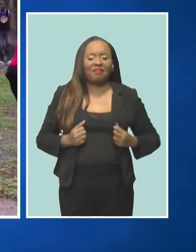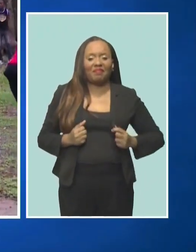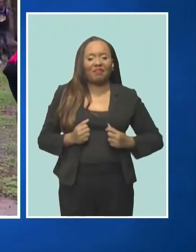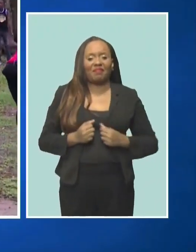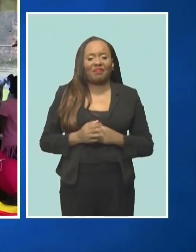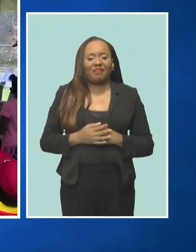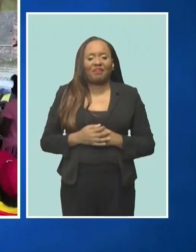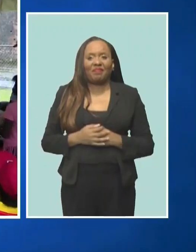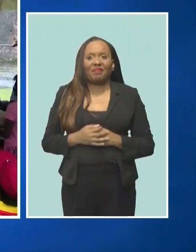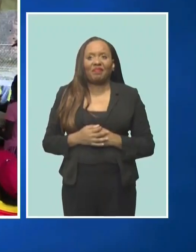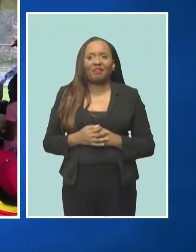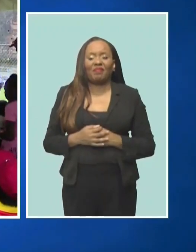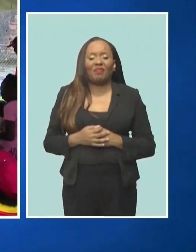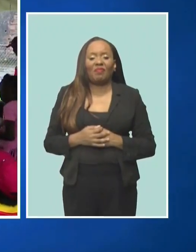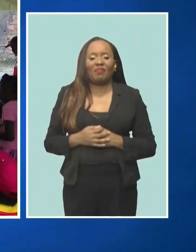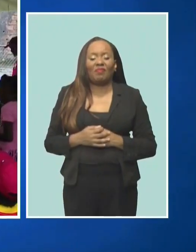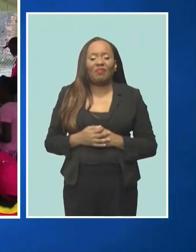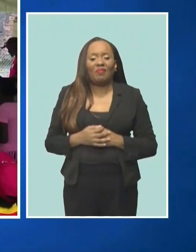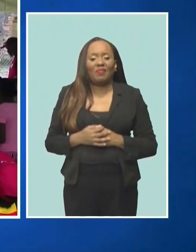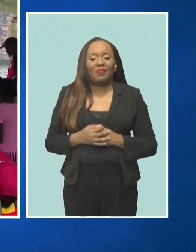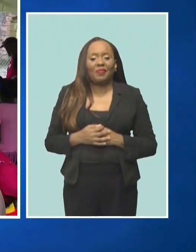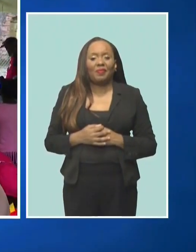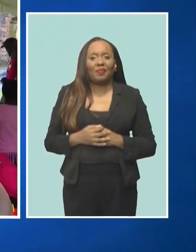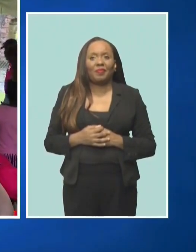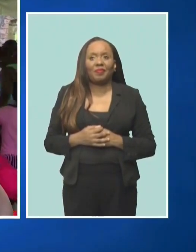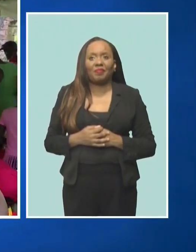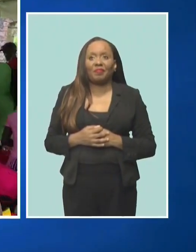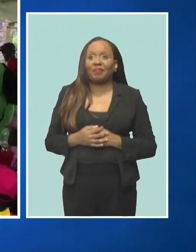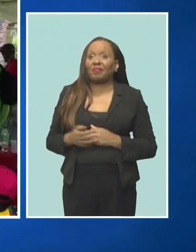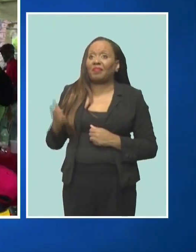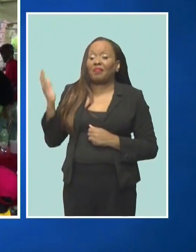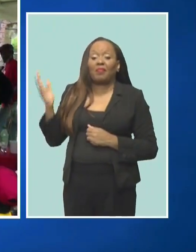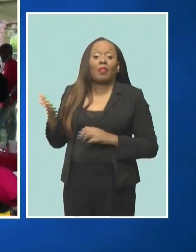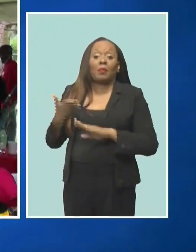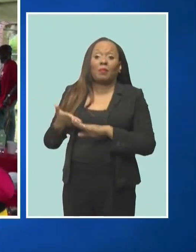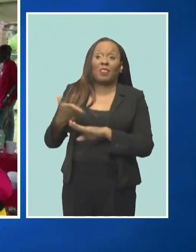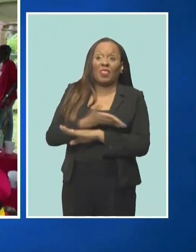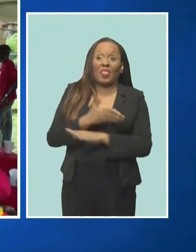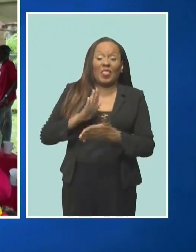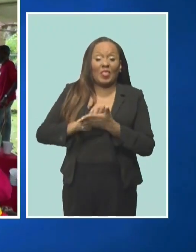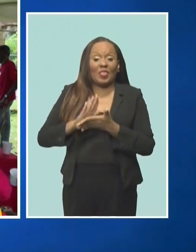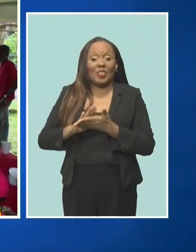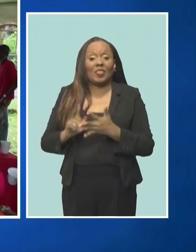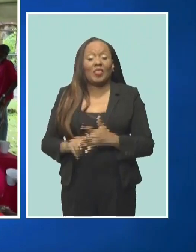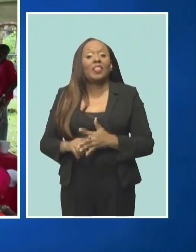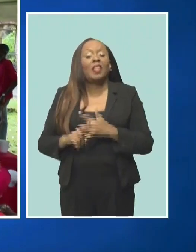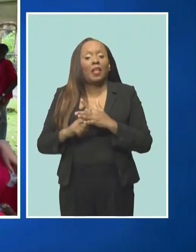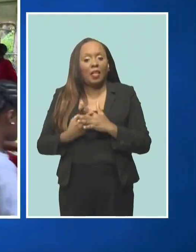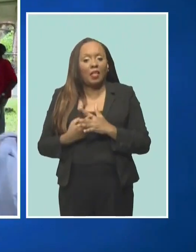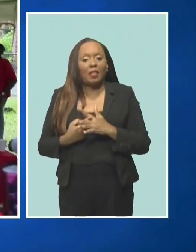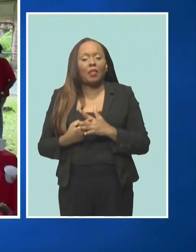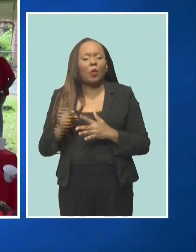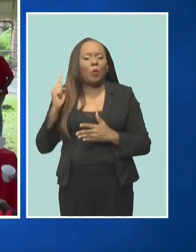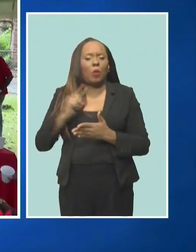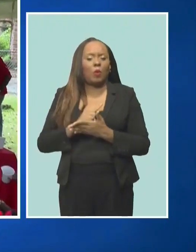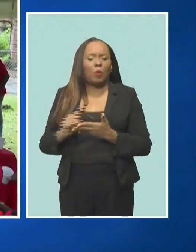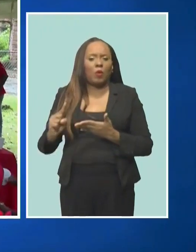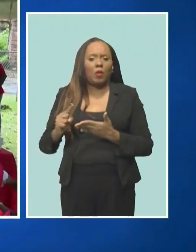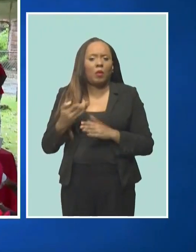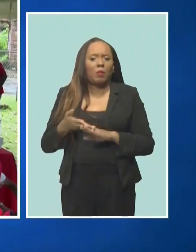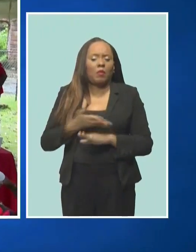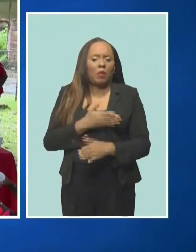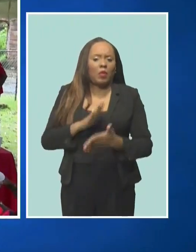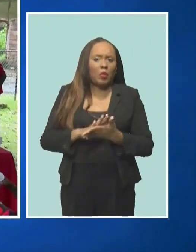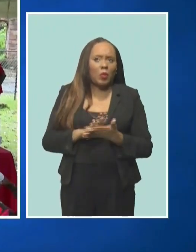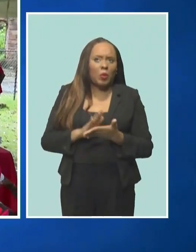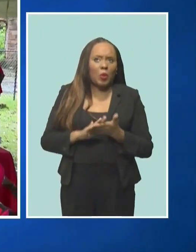I think after the break, before school starts, there is I think a week or so before school starts and a week after school